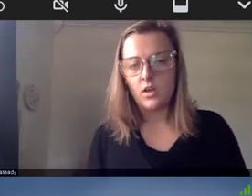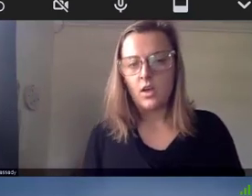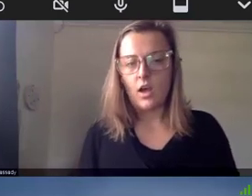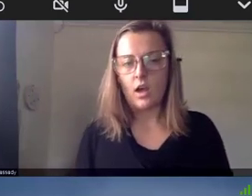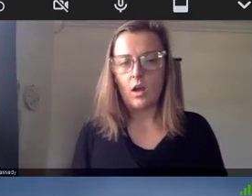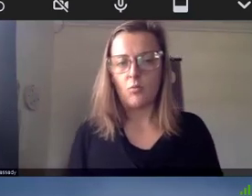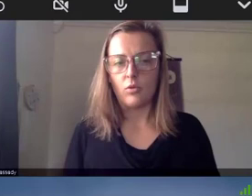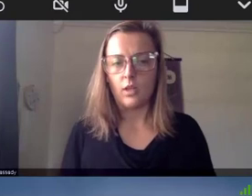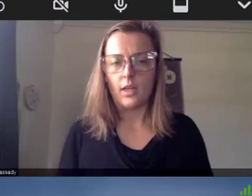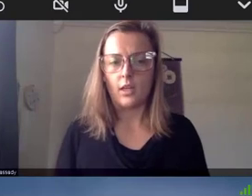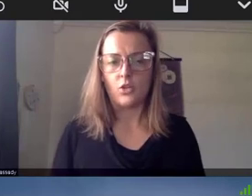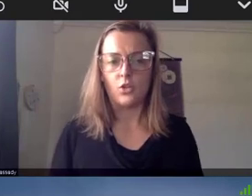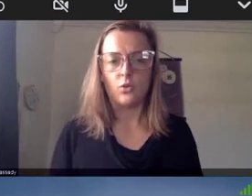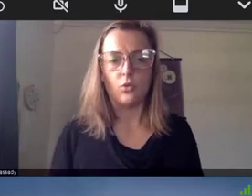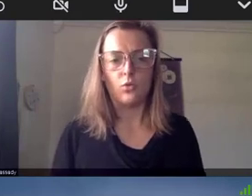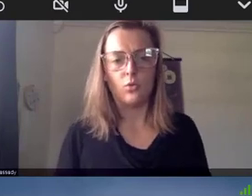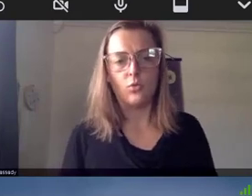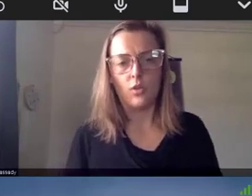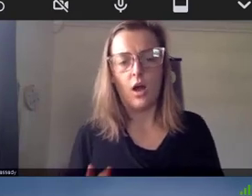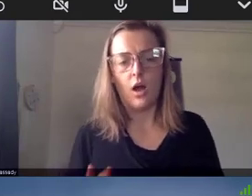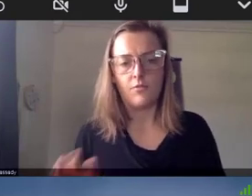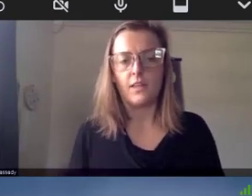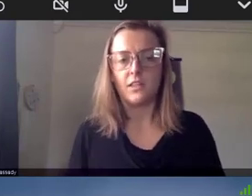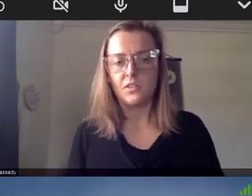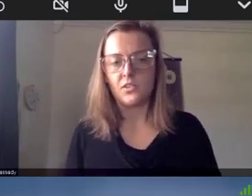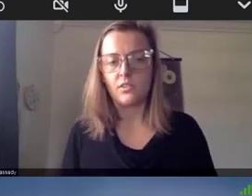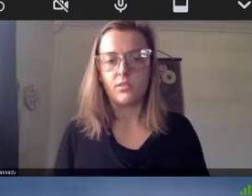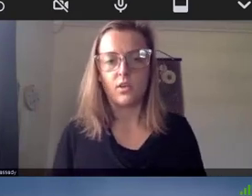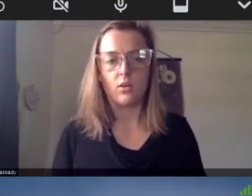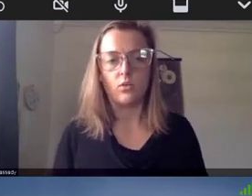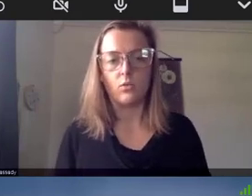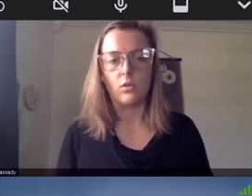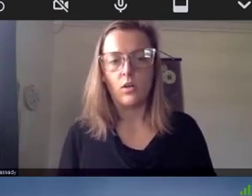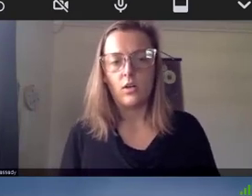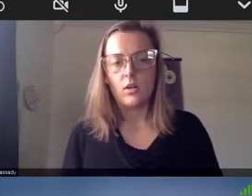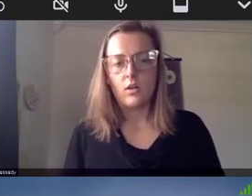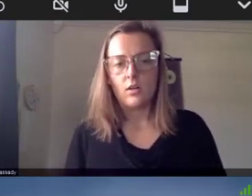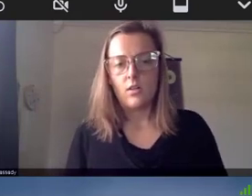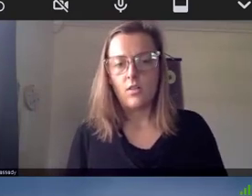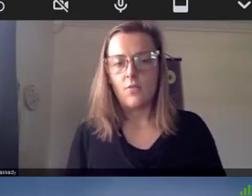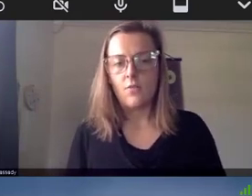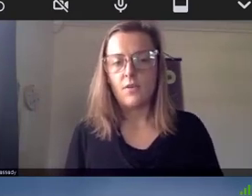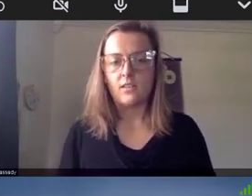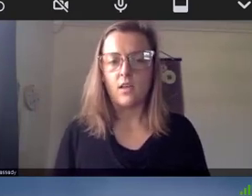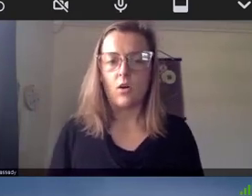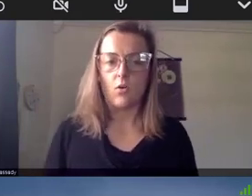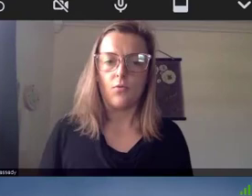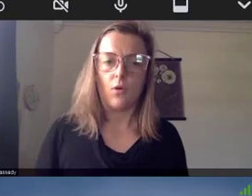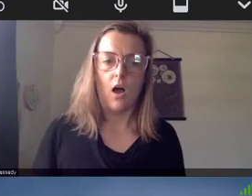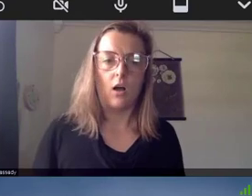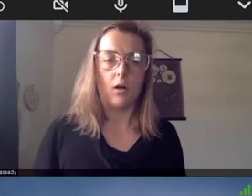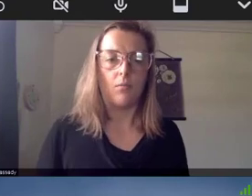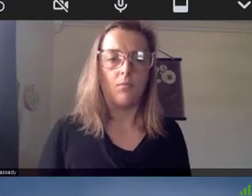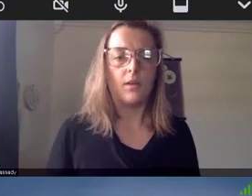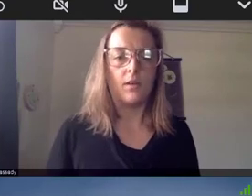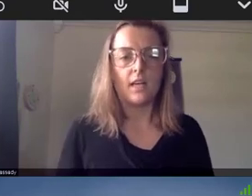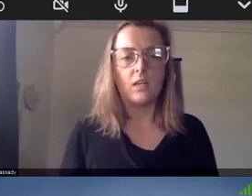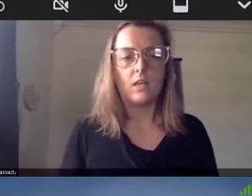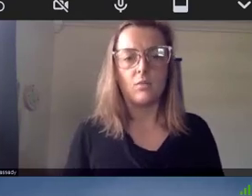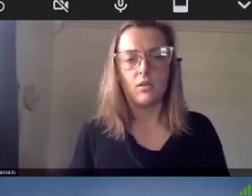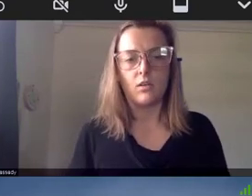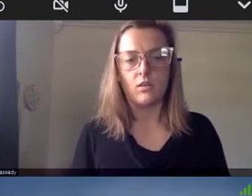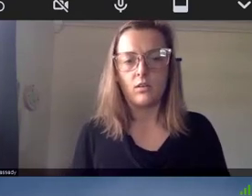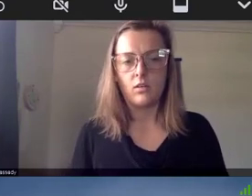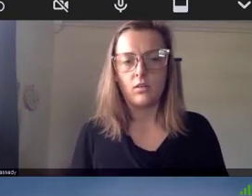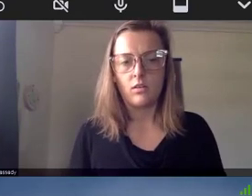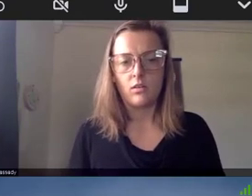resistance relating to fins. So the fin itself, is that